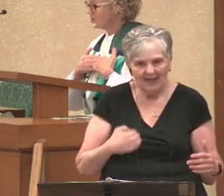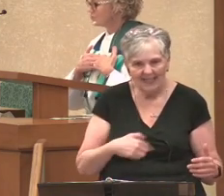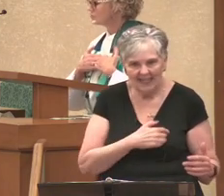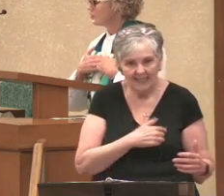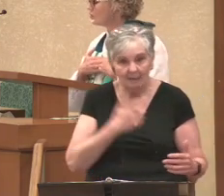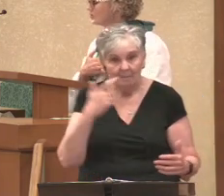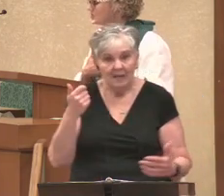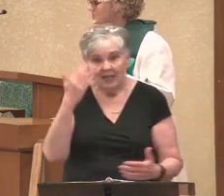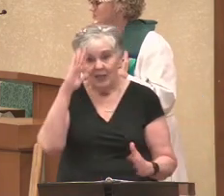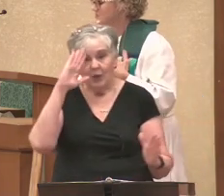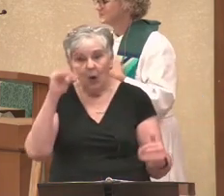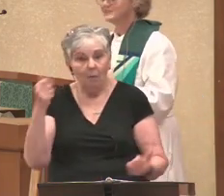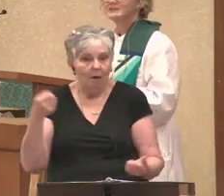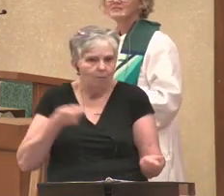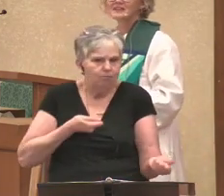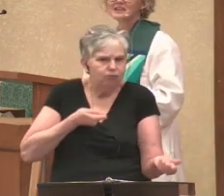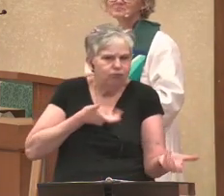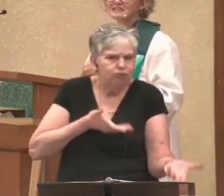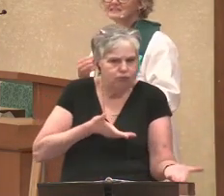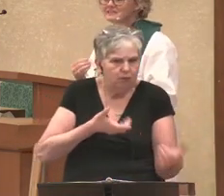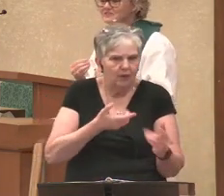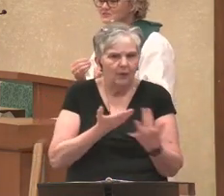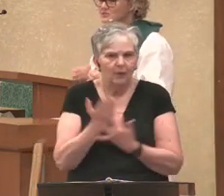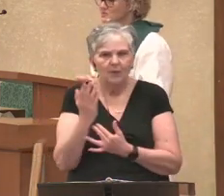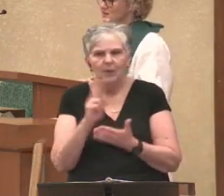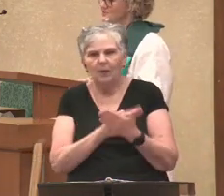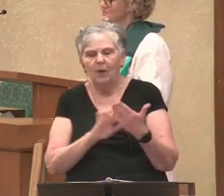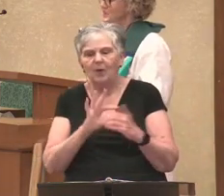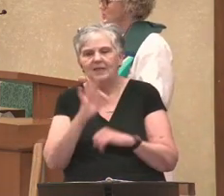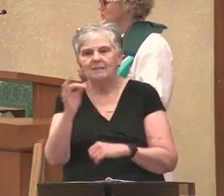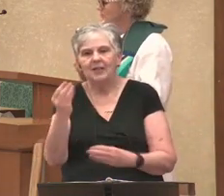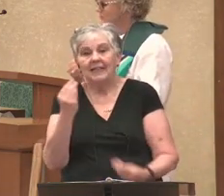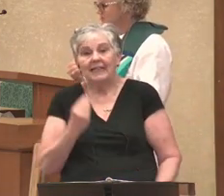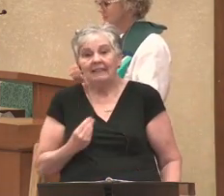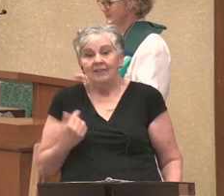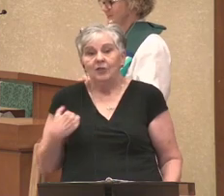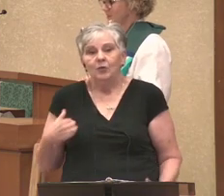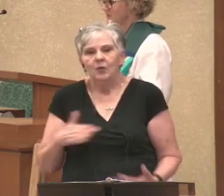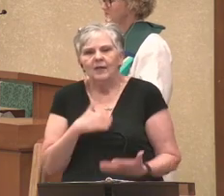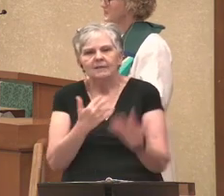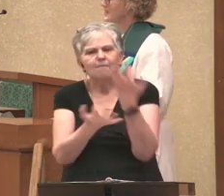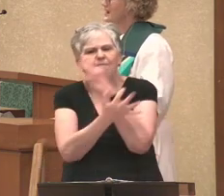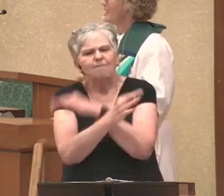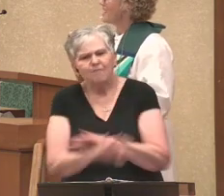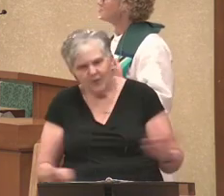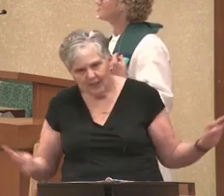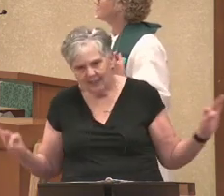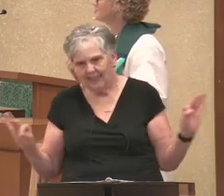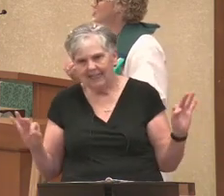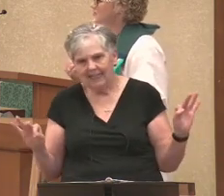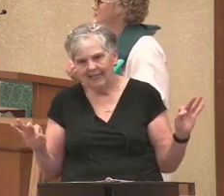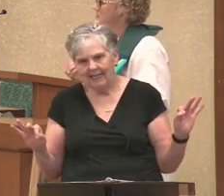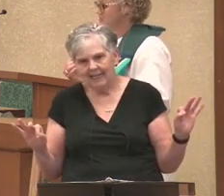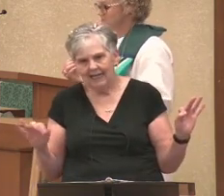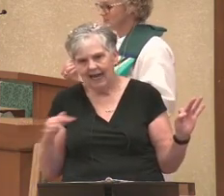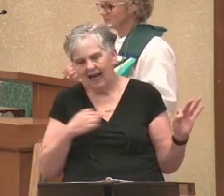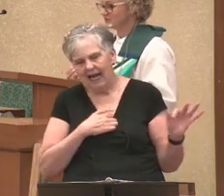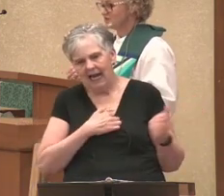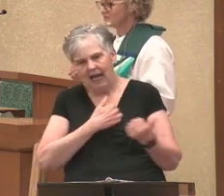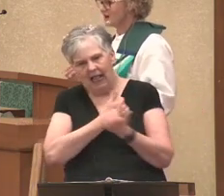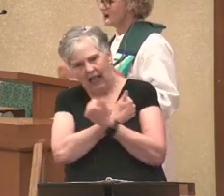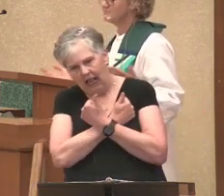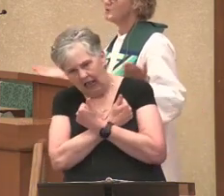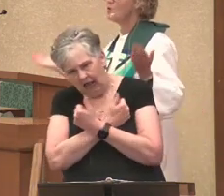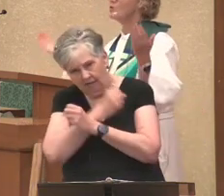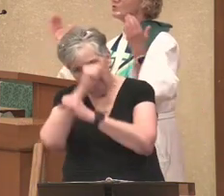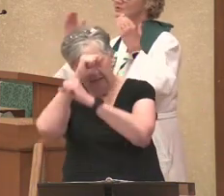hearts through the Holy Spirit that has been given to us freely. I just love the image